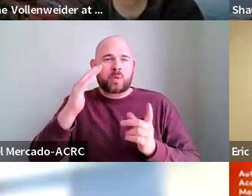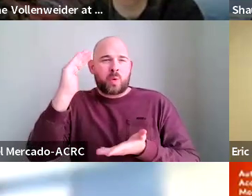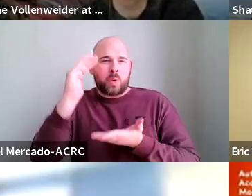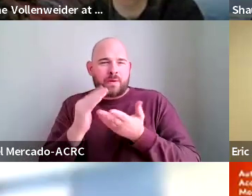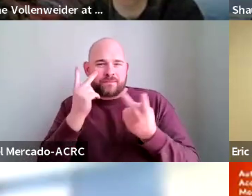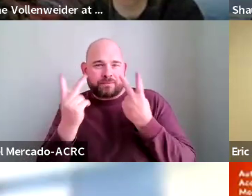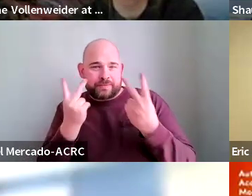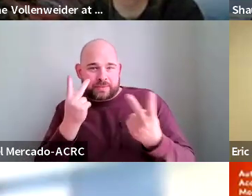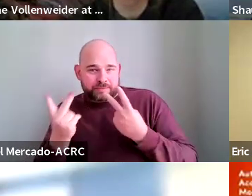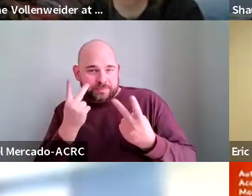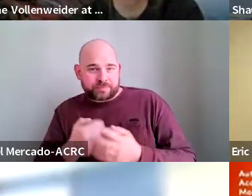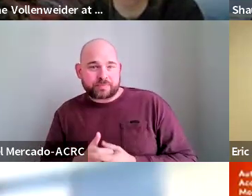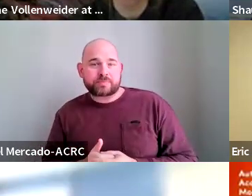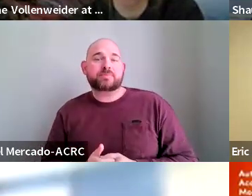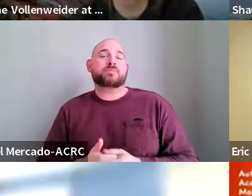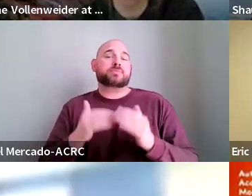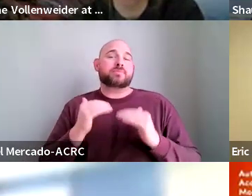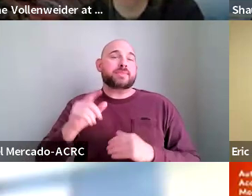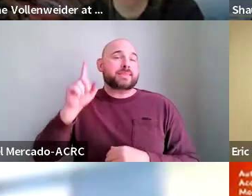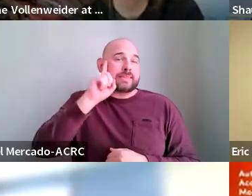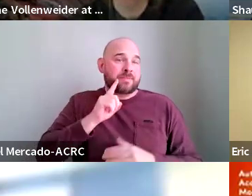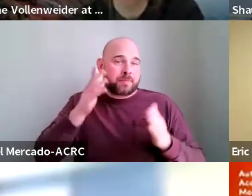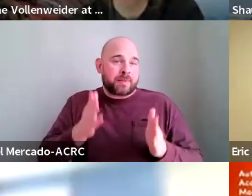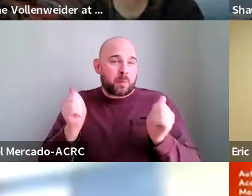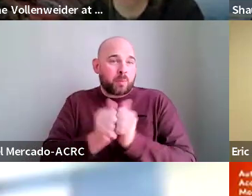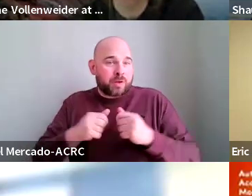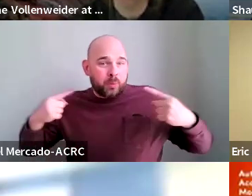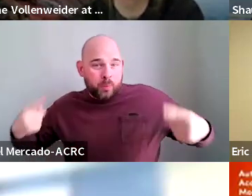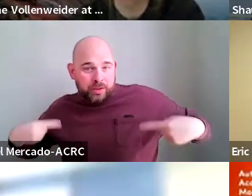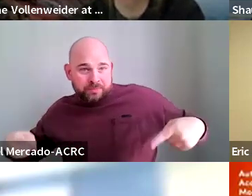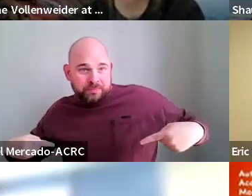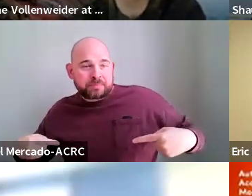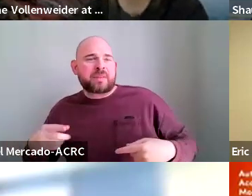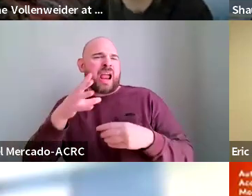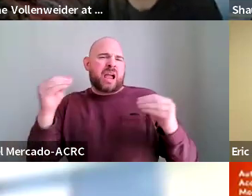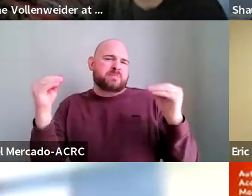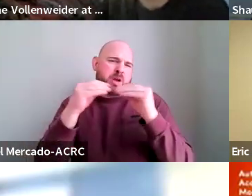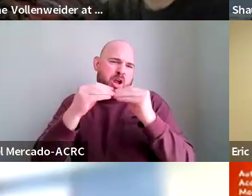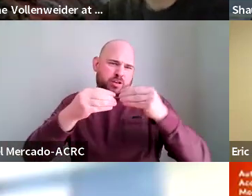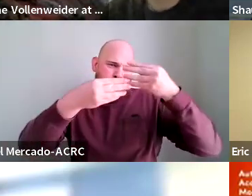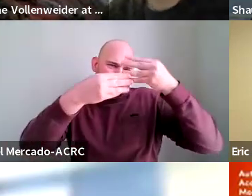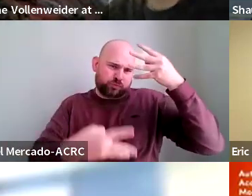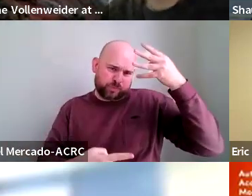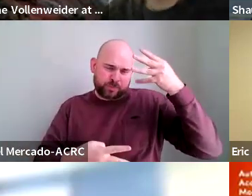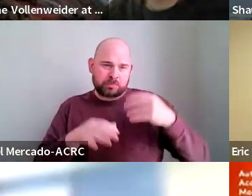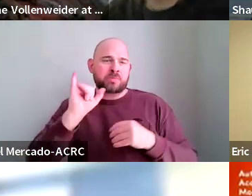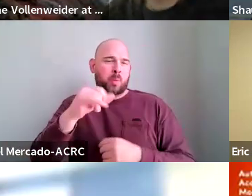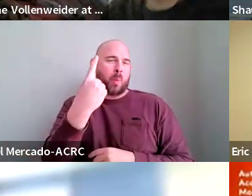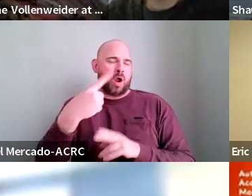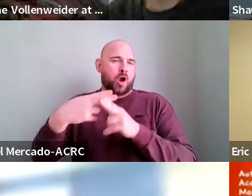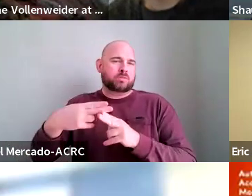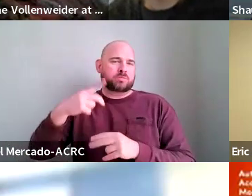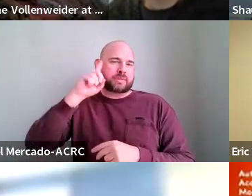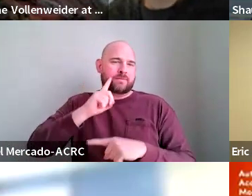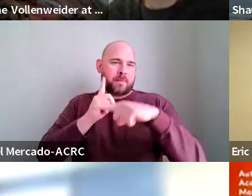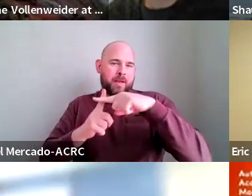Could be a deaf person who's blind or has low vision. A deaf person with a wheelchair. And